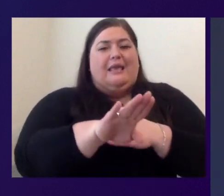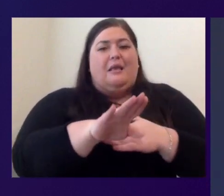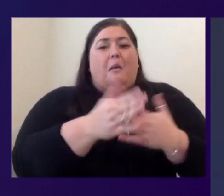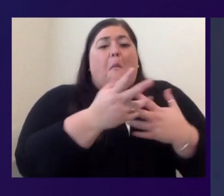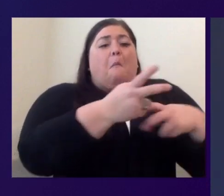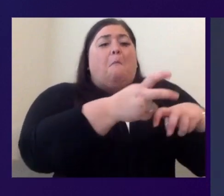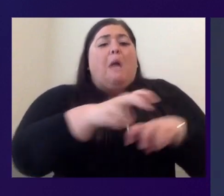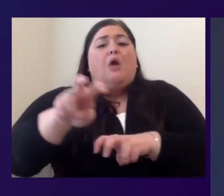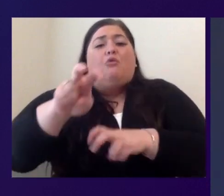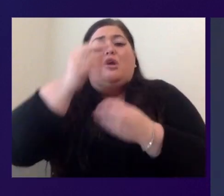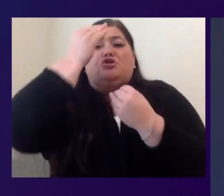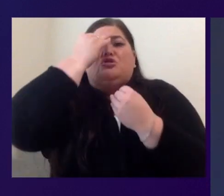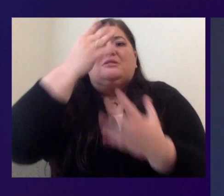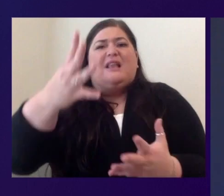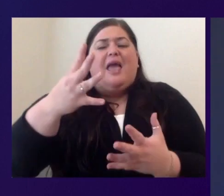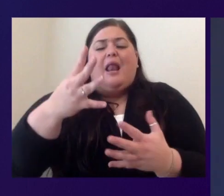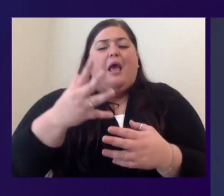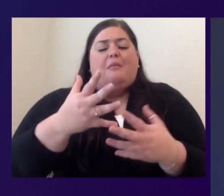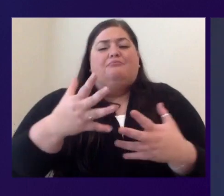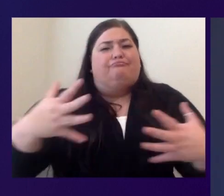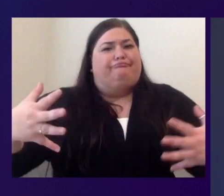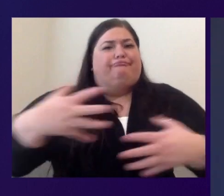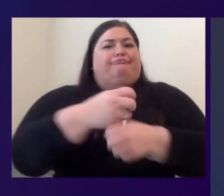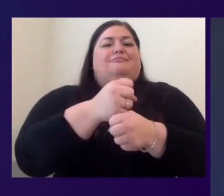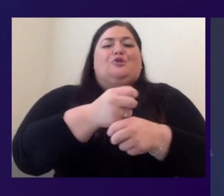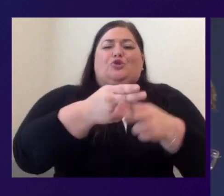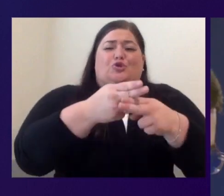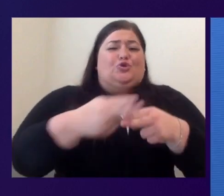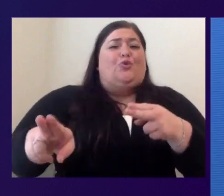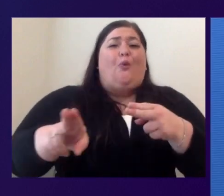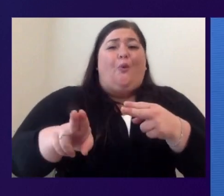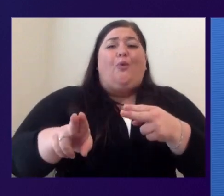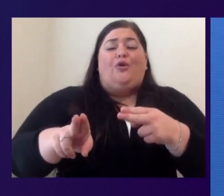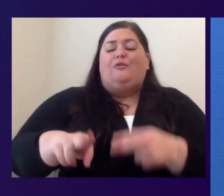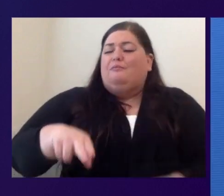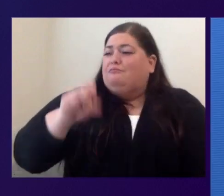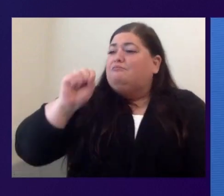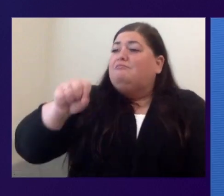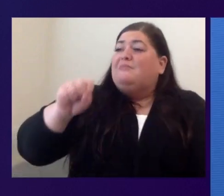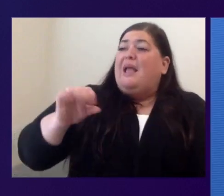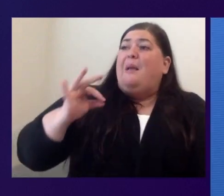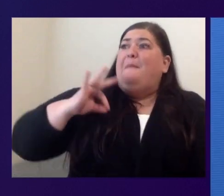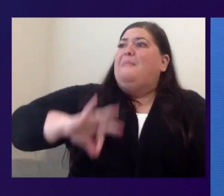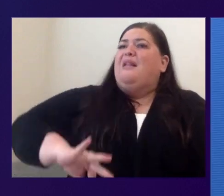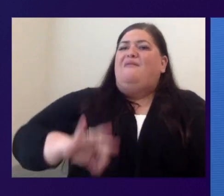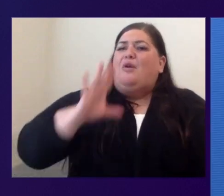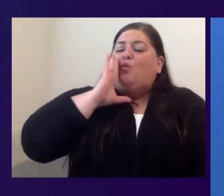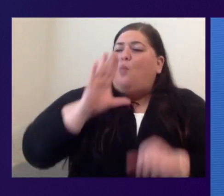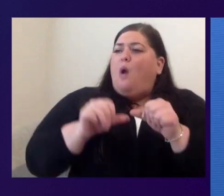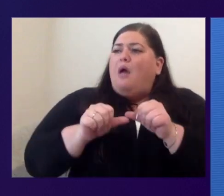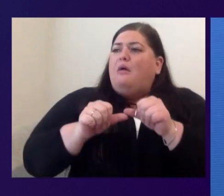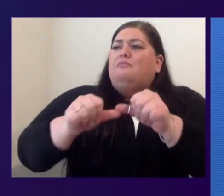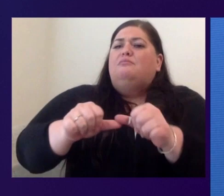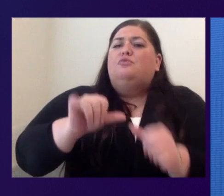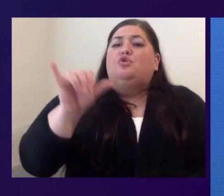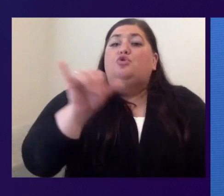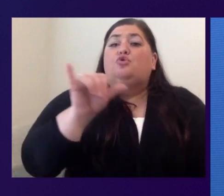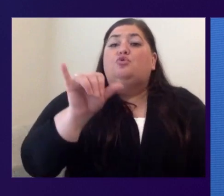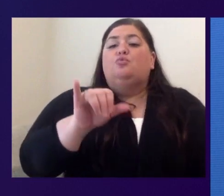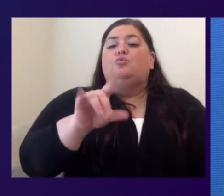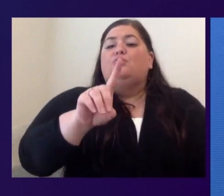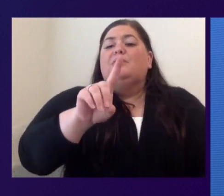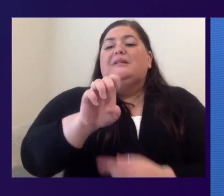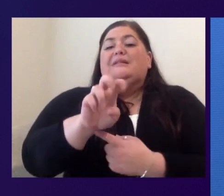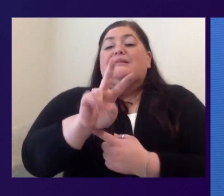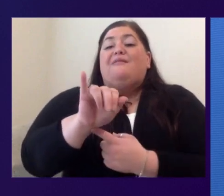timeline's a lot shorter. Absolutely. And the benefit goes on. You can bring in a device. Now people are hooked on